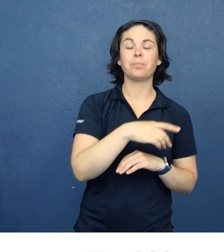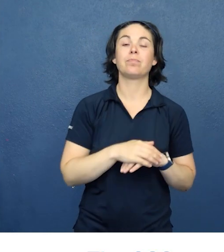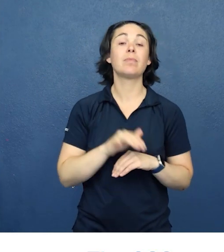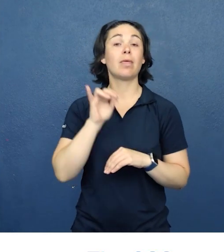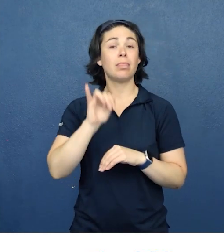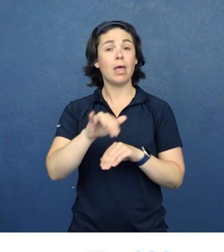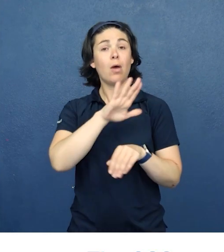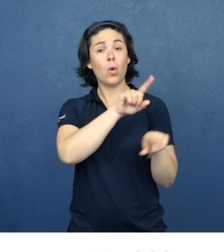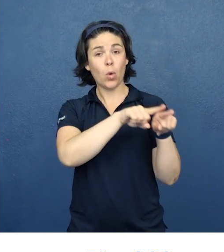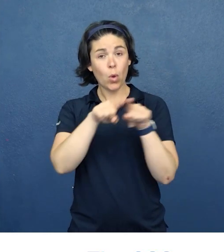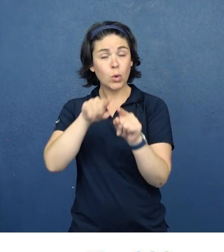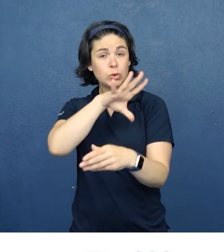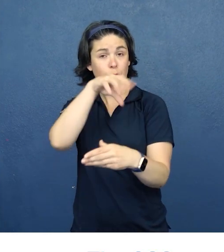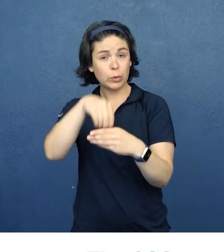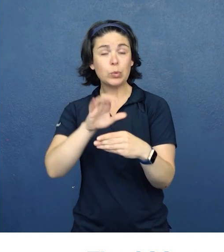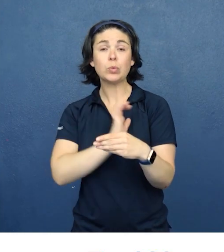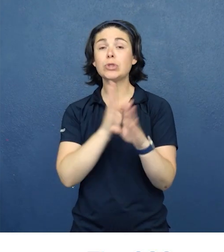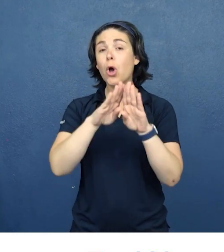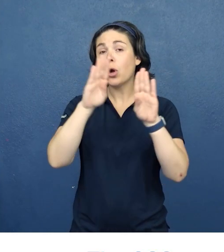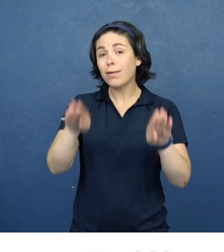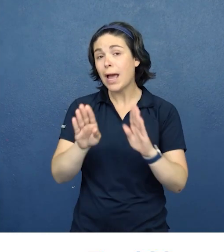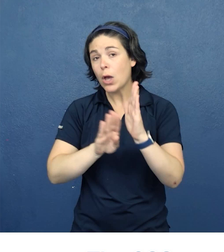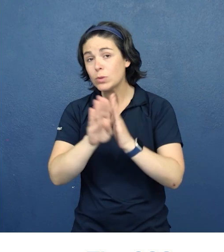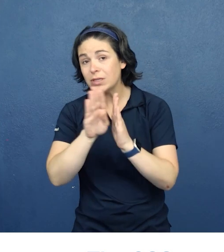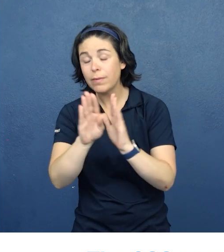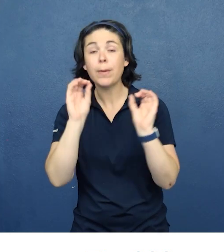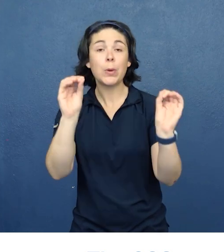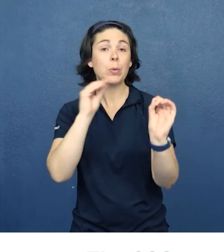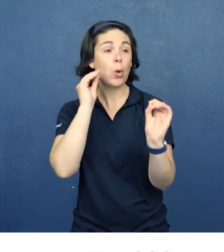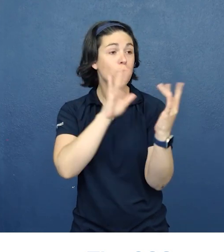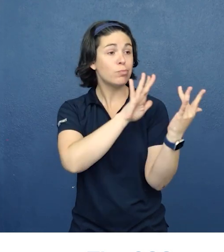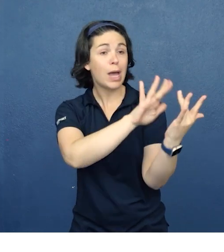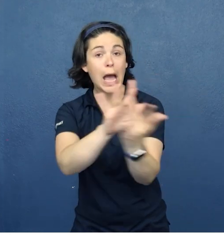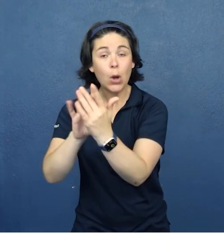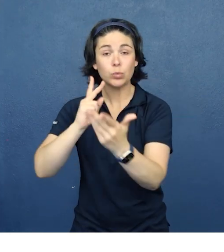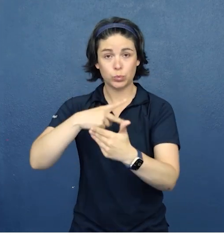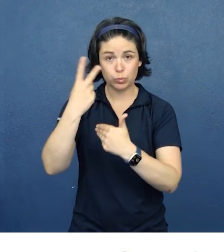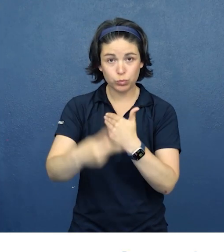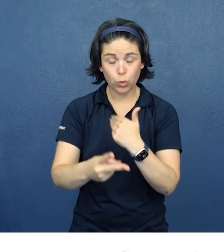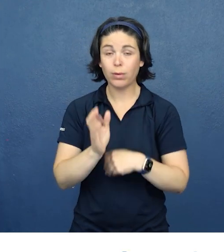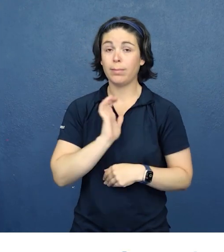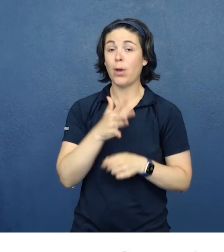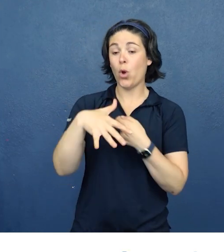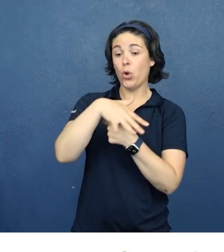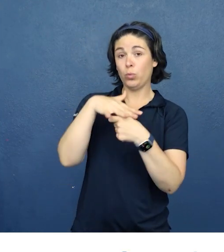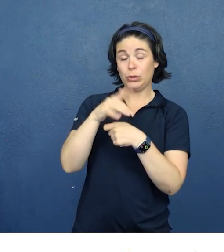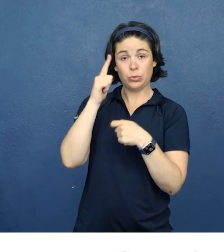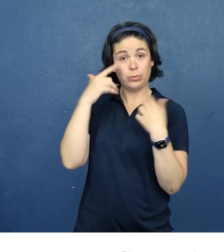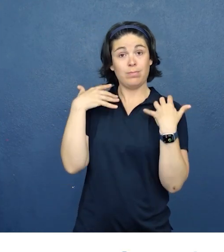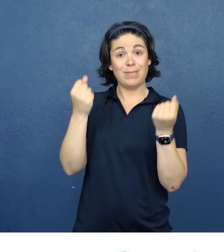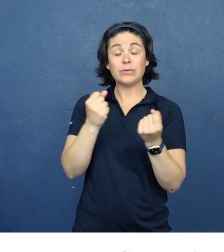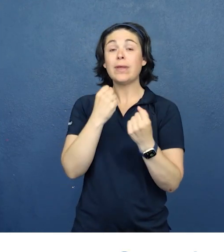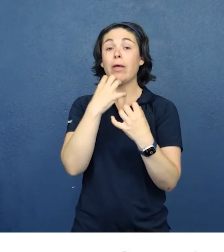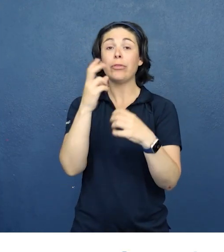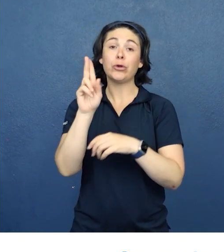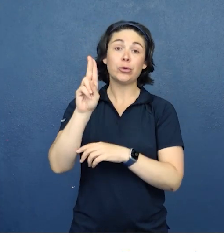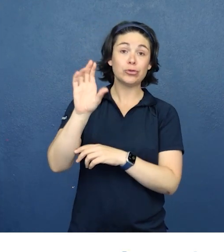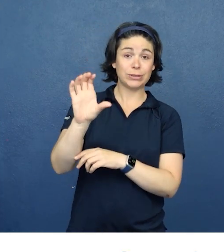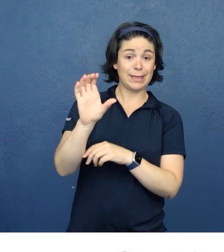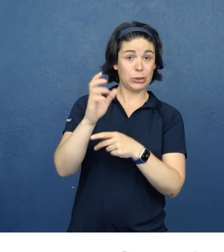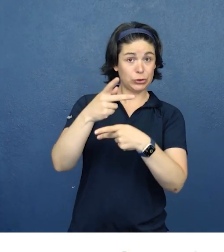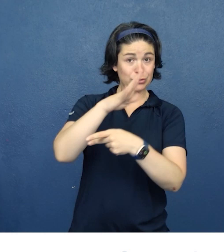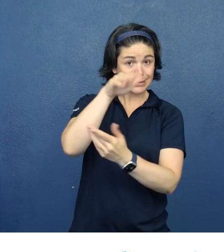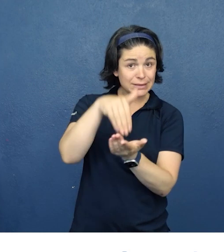CSS component also includes our housing developments and homeless outreach programs, our regional mental health 24/7 urgent care